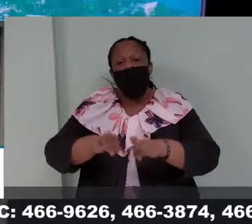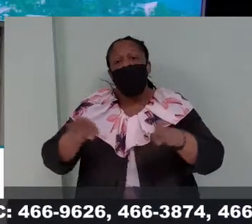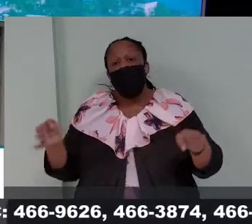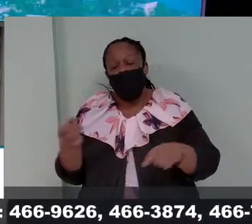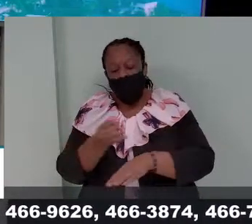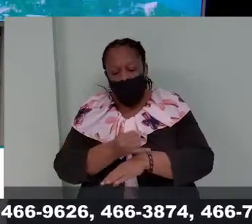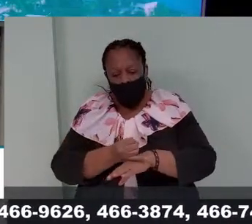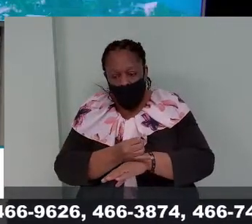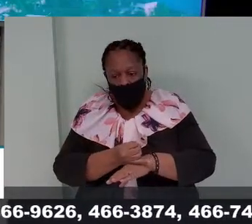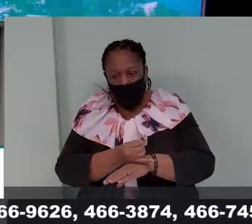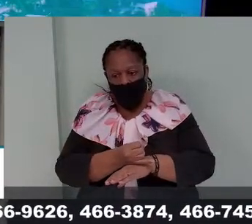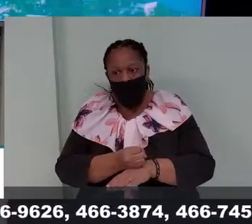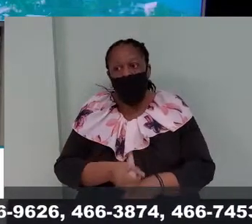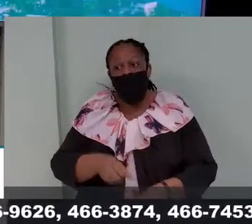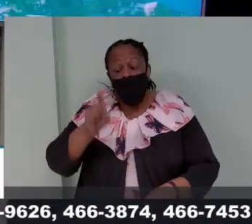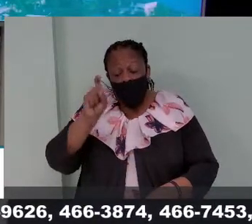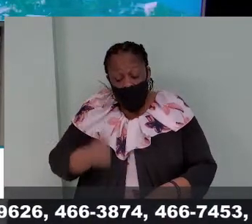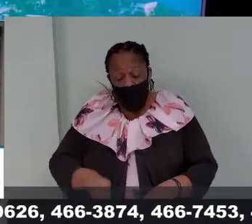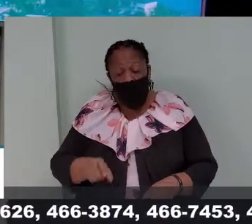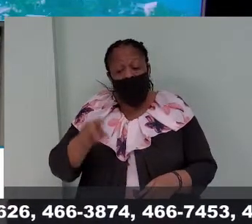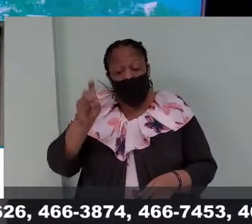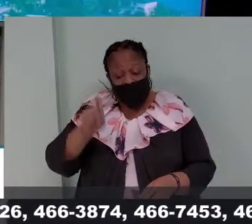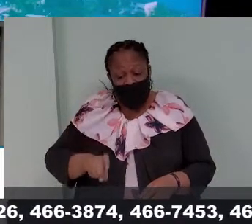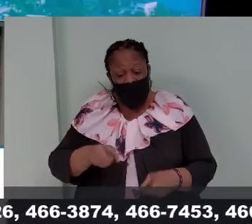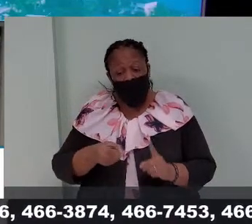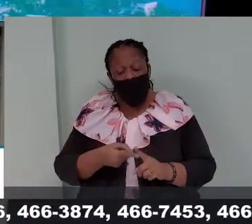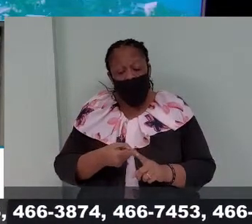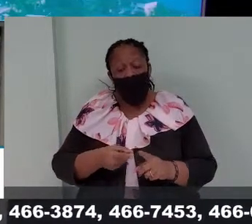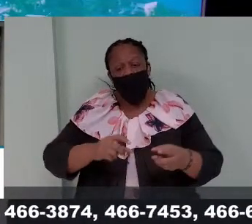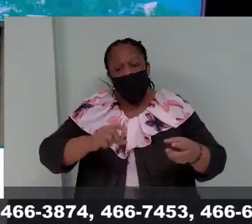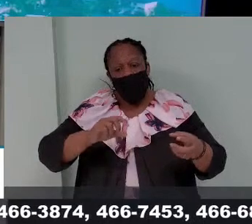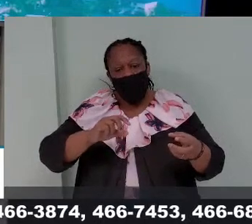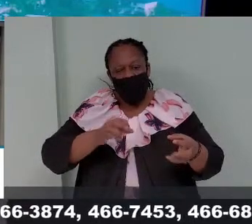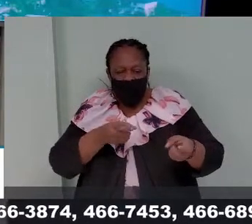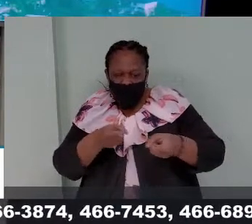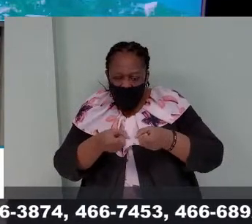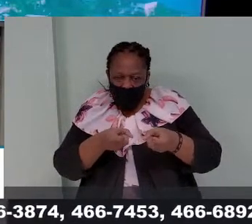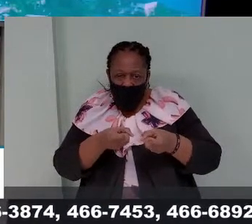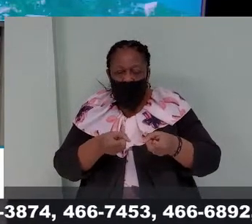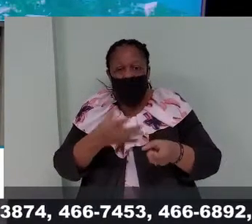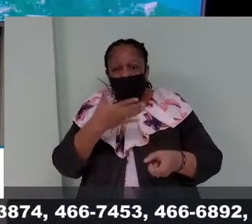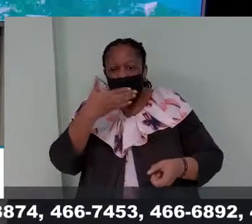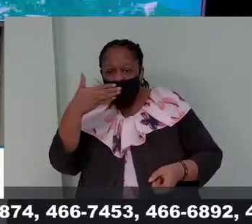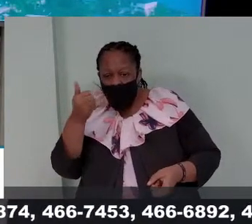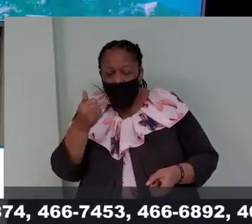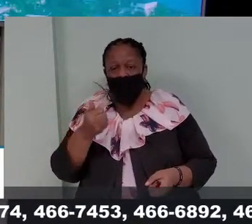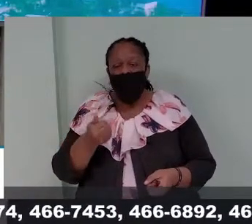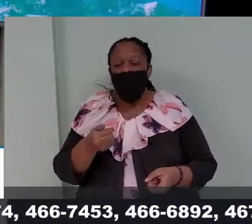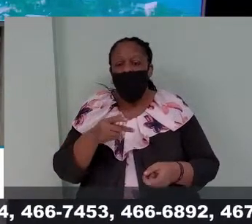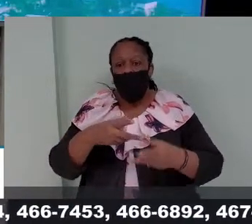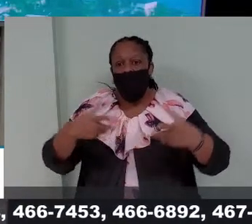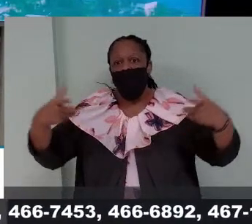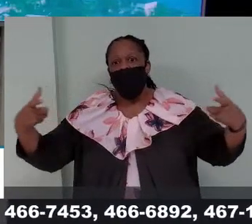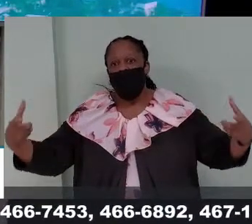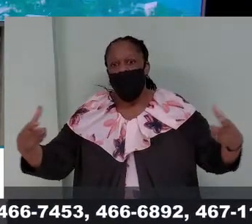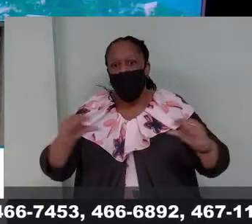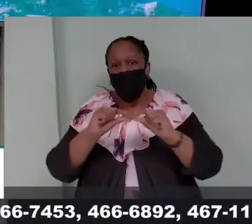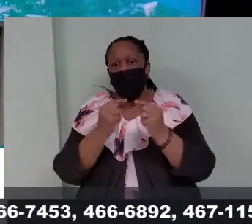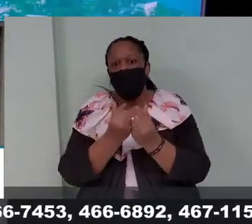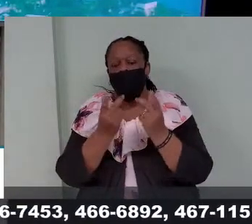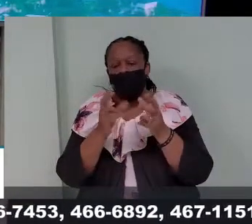manage large crowds in public spaces. The current emergency powers regulation restricts all